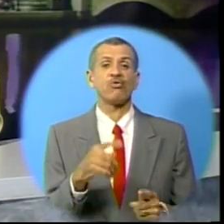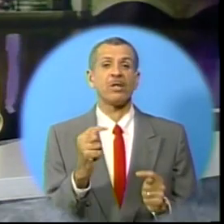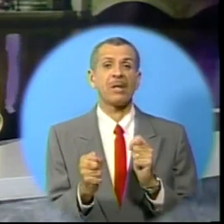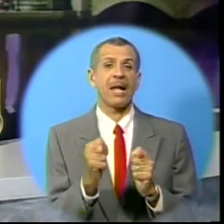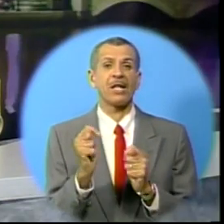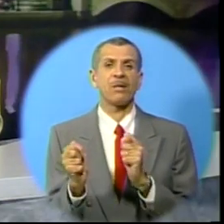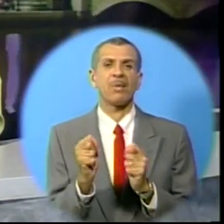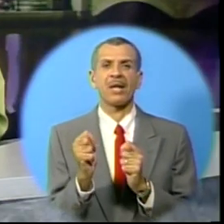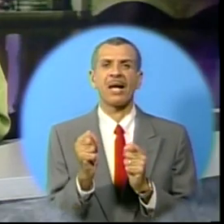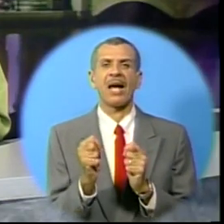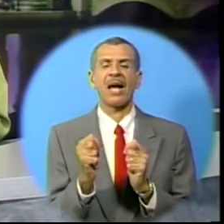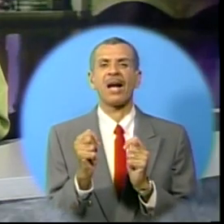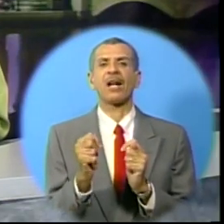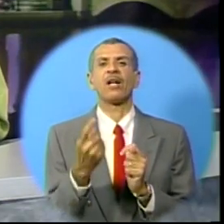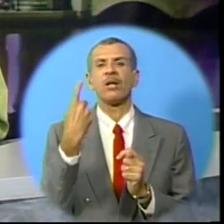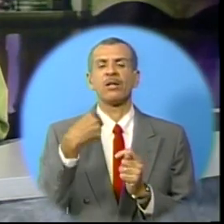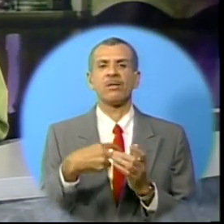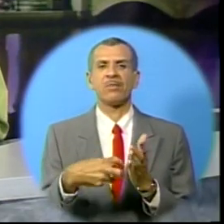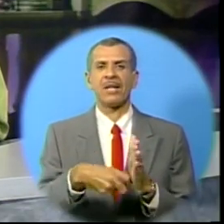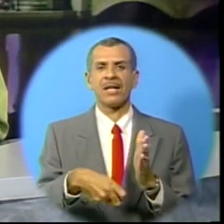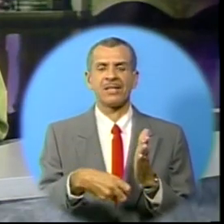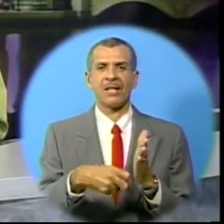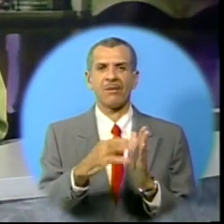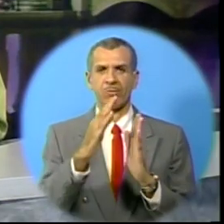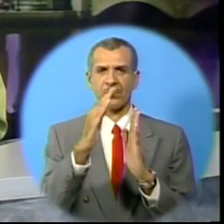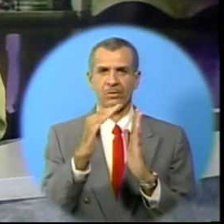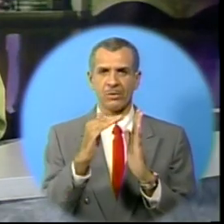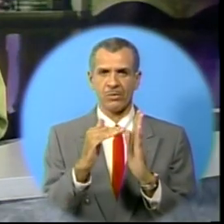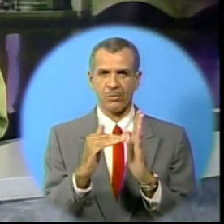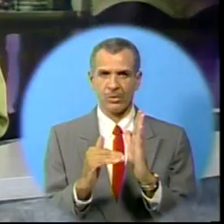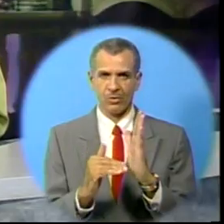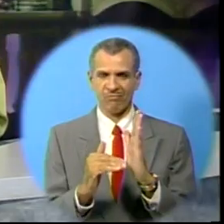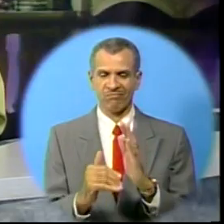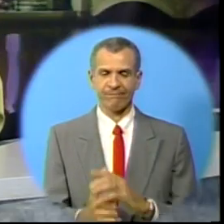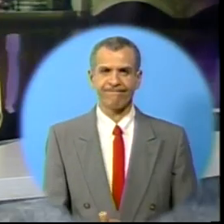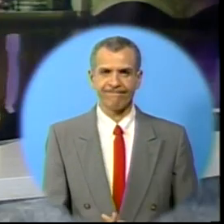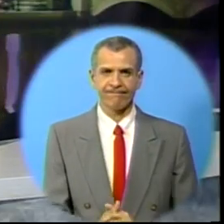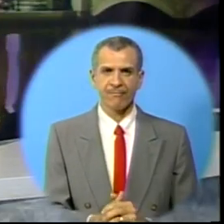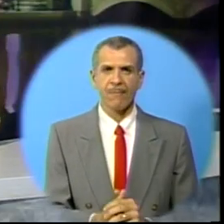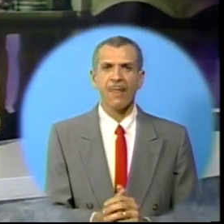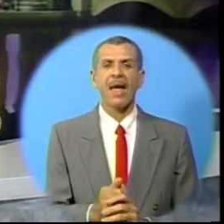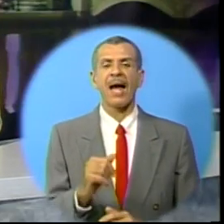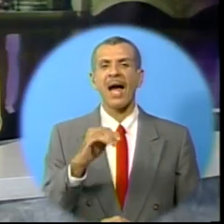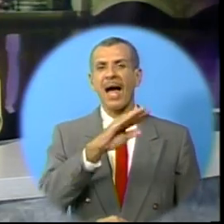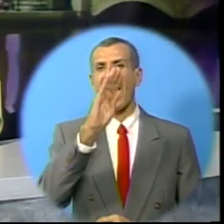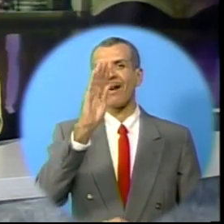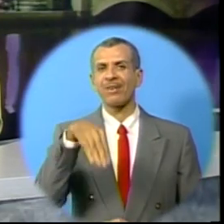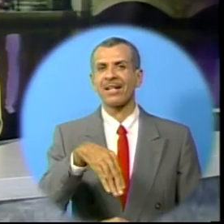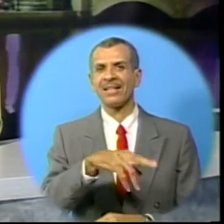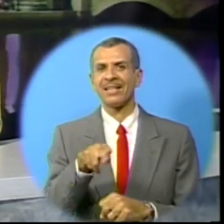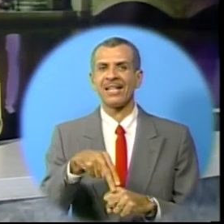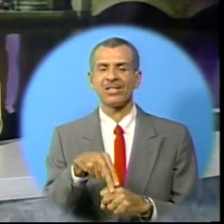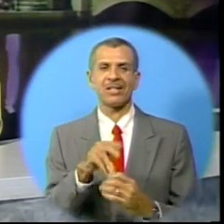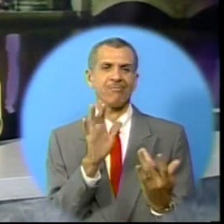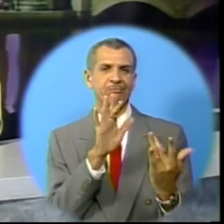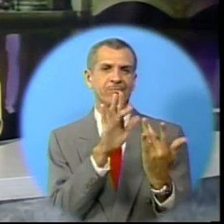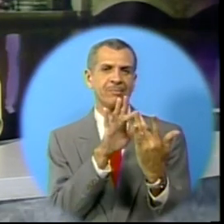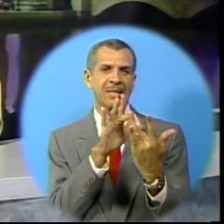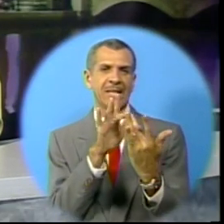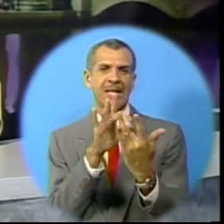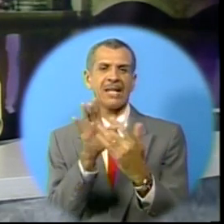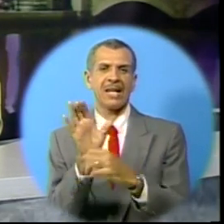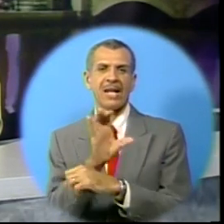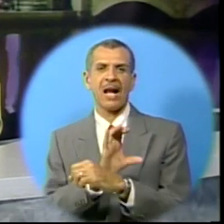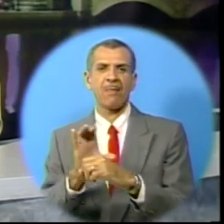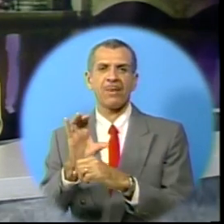have reportedly decreased significantly. An African nation is tapping into the expertise of the